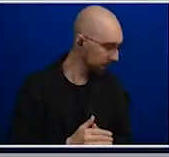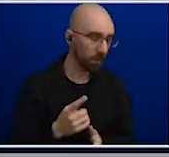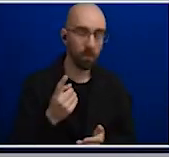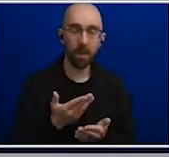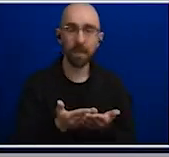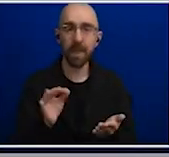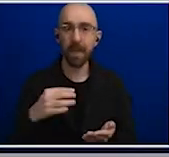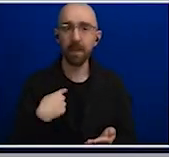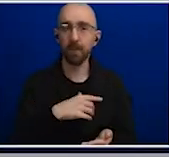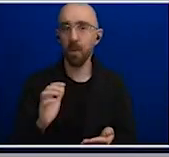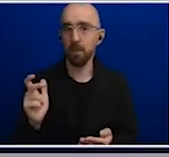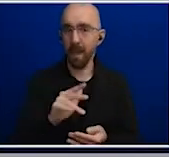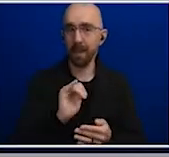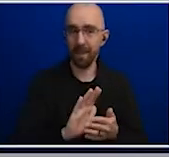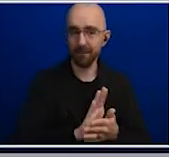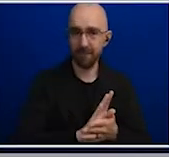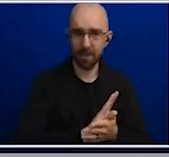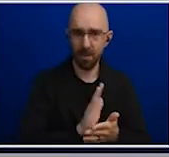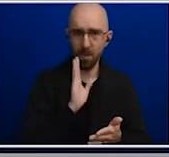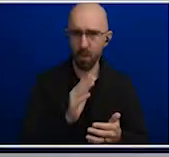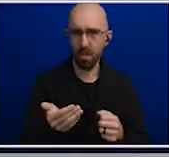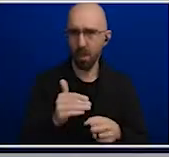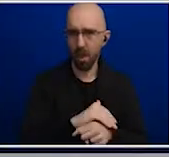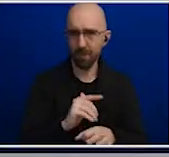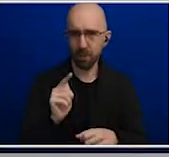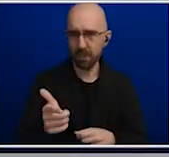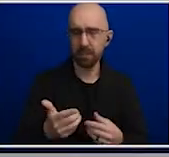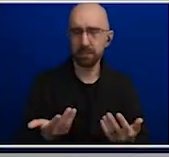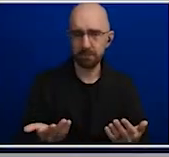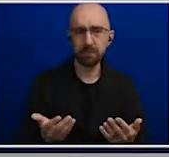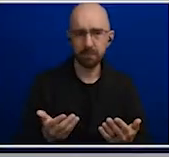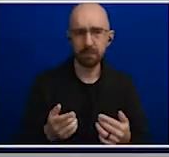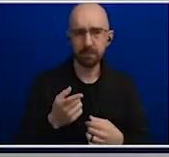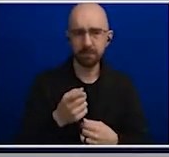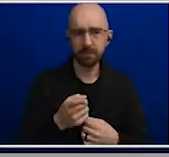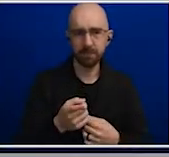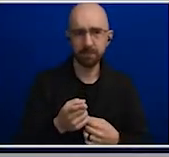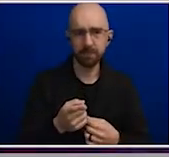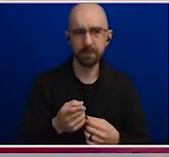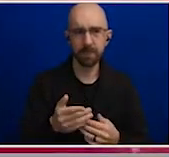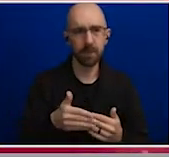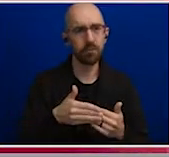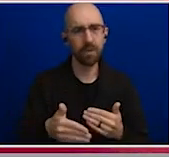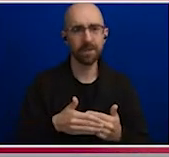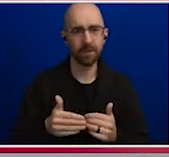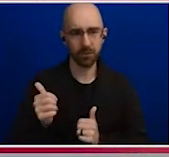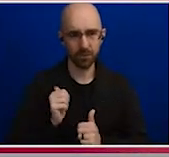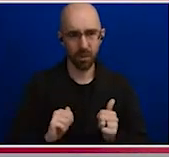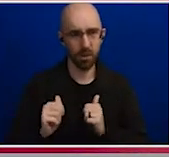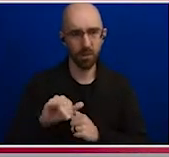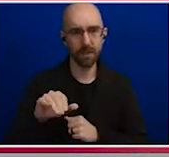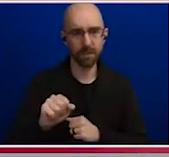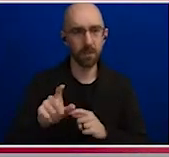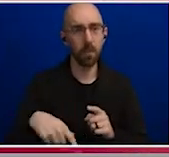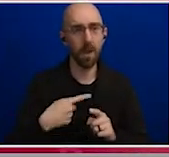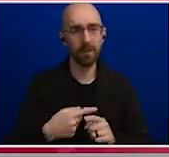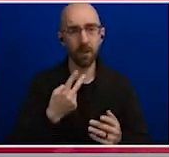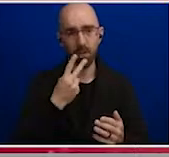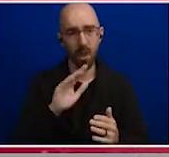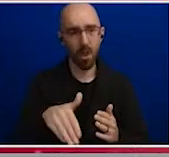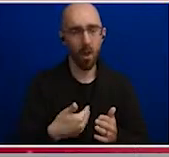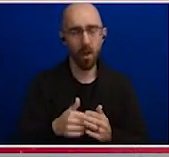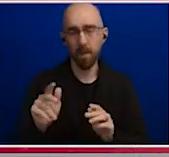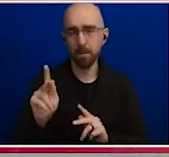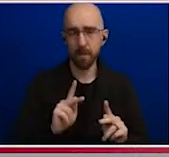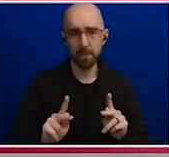video, and I don't know if we're going to cover it, the rest of the show is, when you look at all those people that